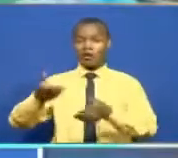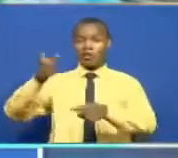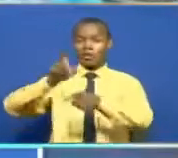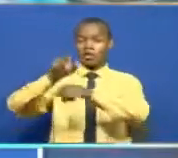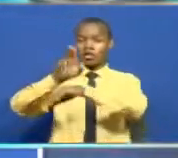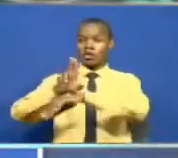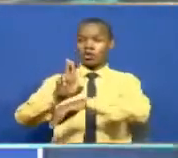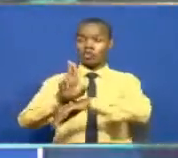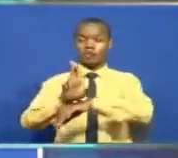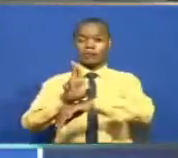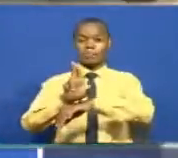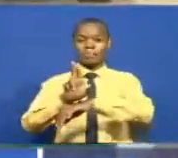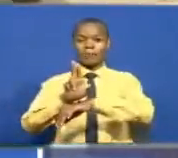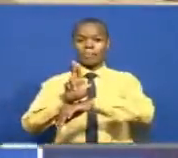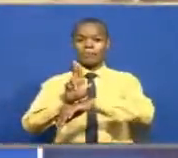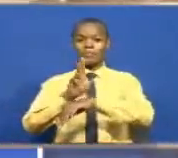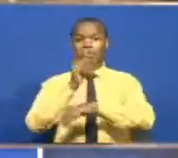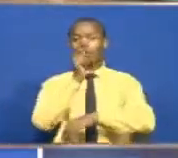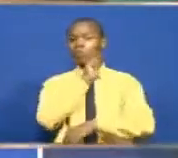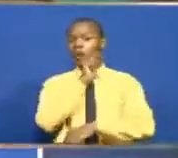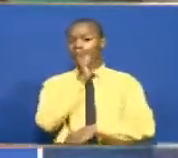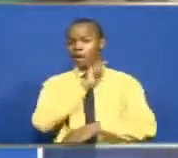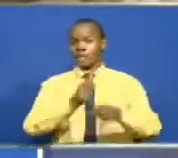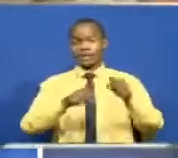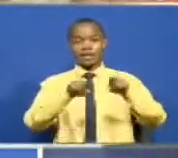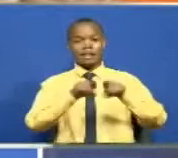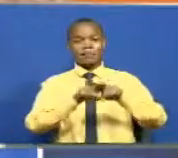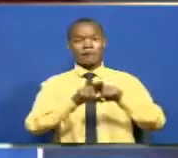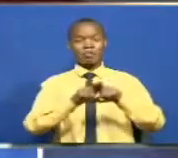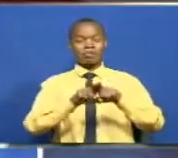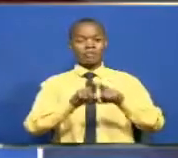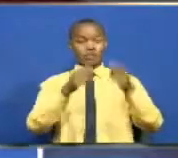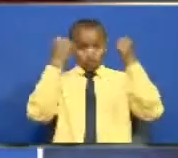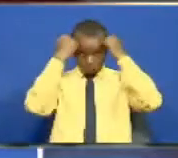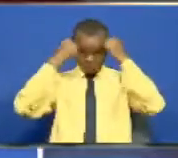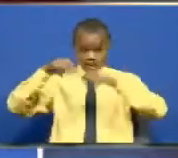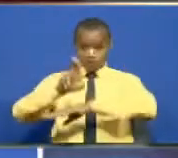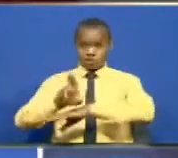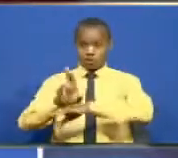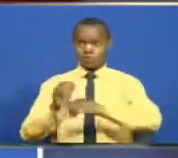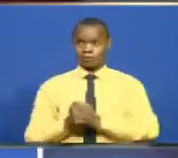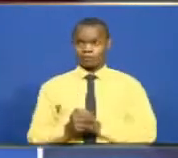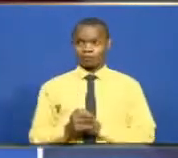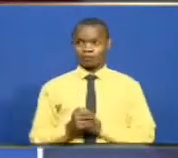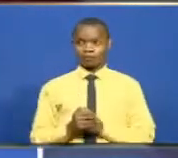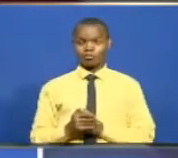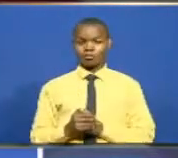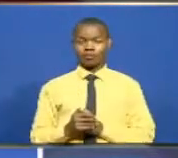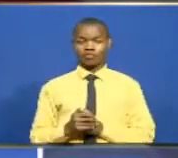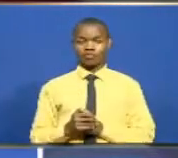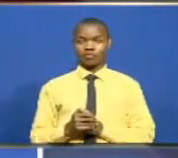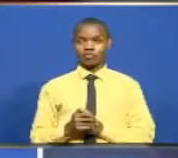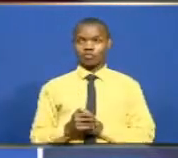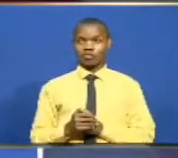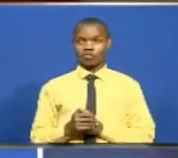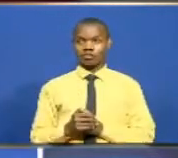of a stimulant properly known as muguka among learners. Tunapoteza